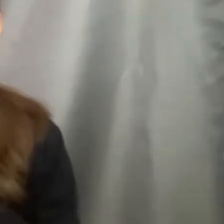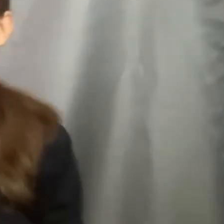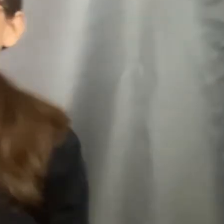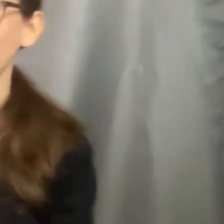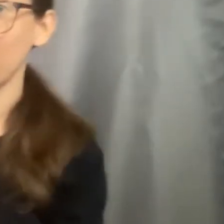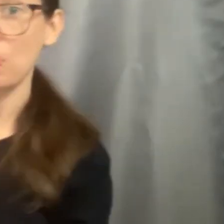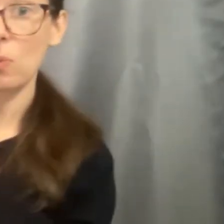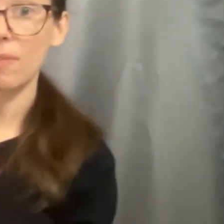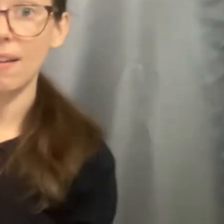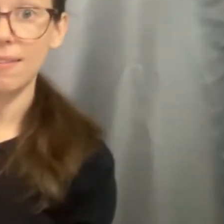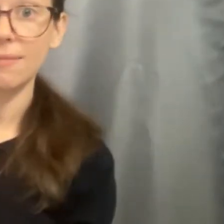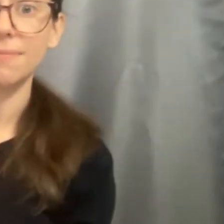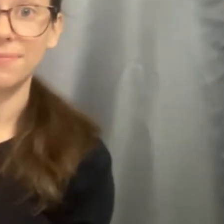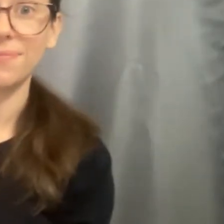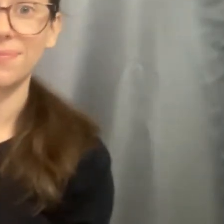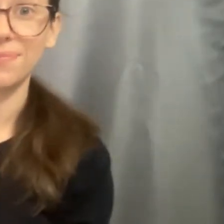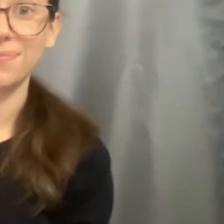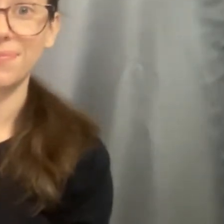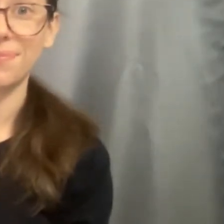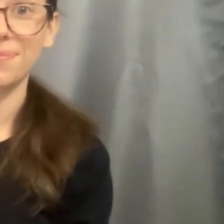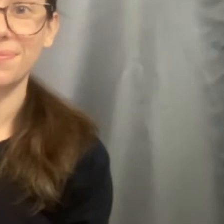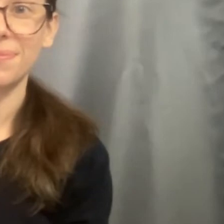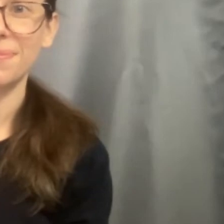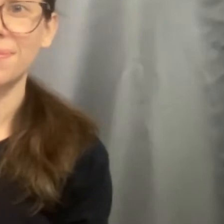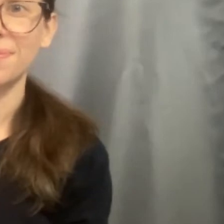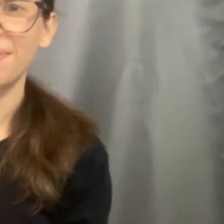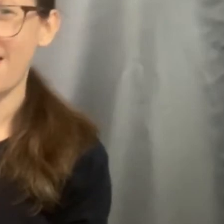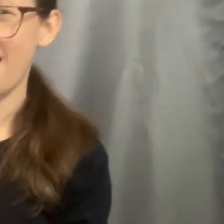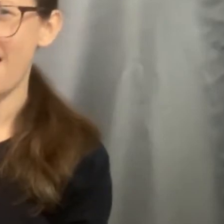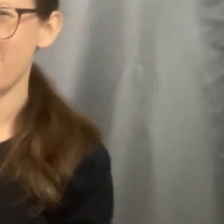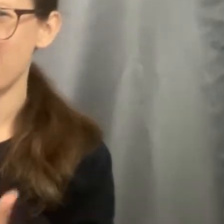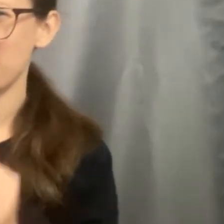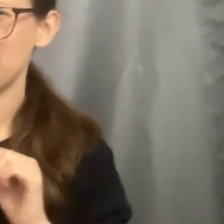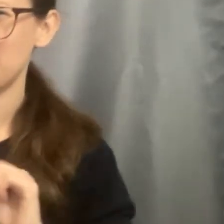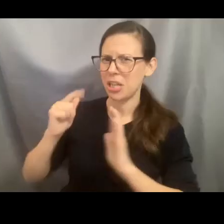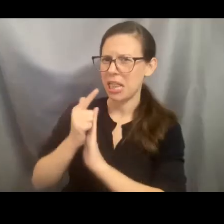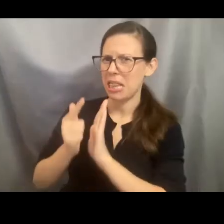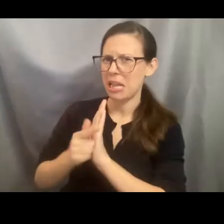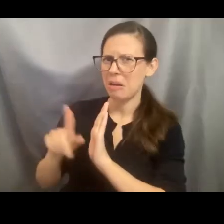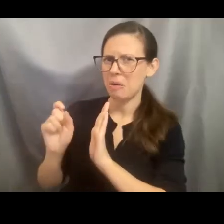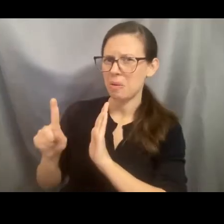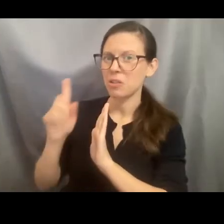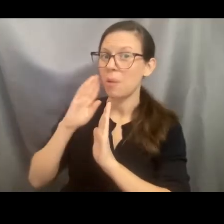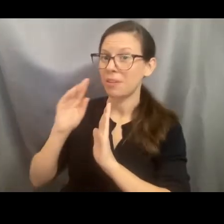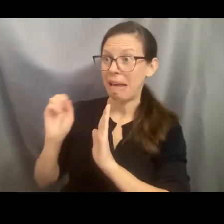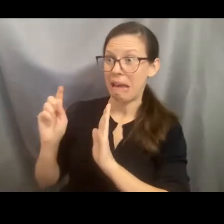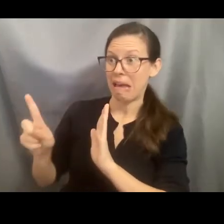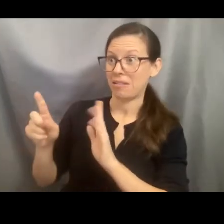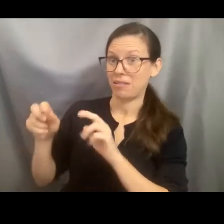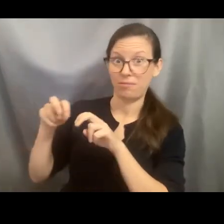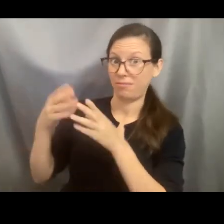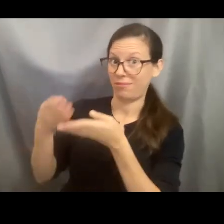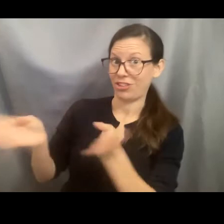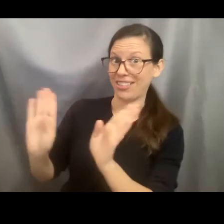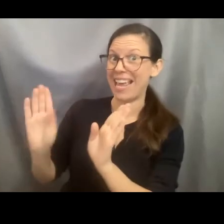Thanks. All right, I got what might be a legal question. So I'm just gonna throw it out generally and I invite the